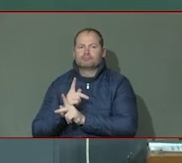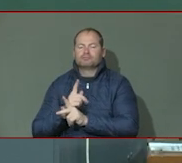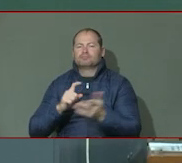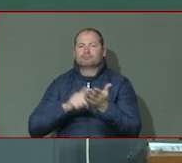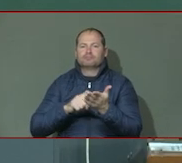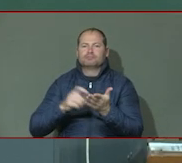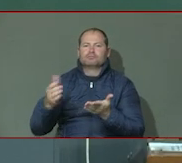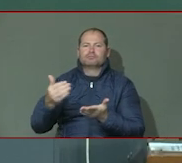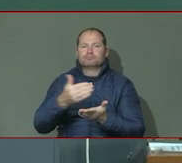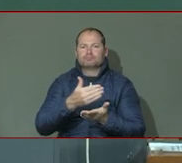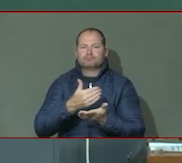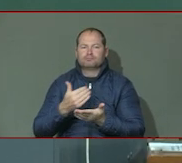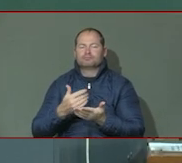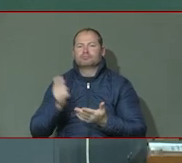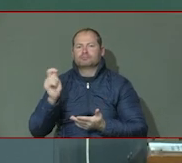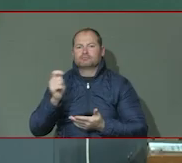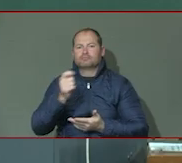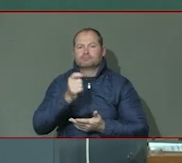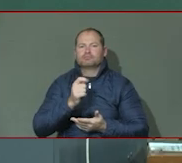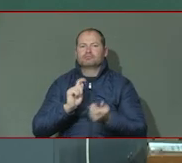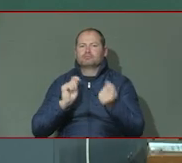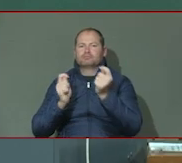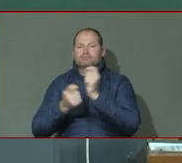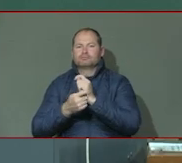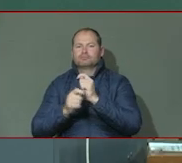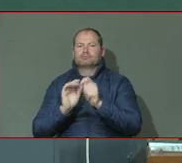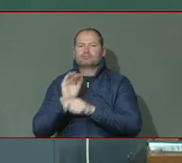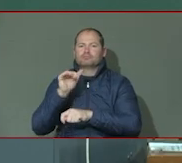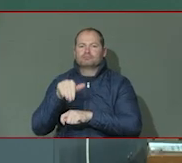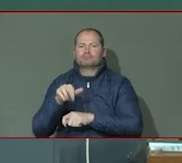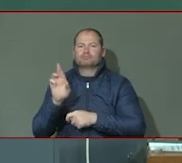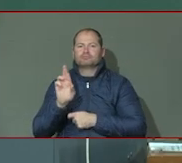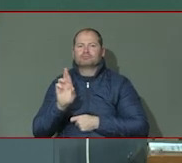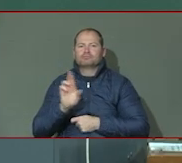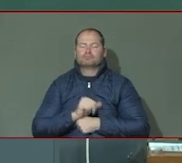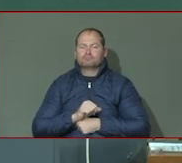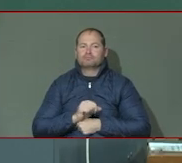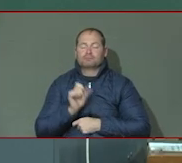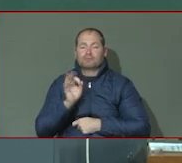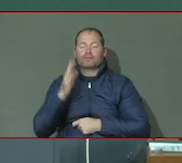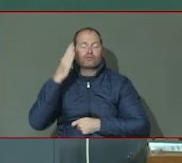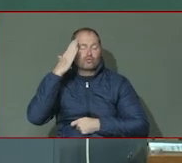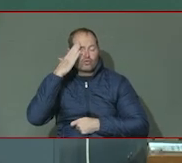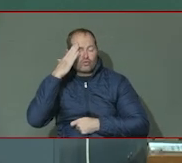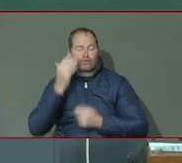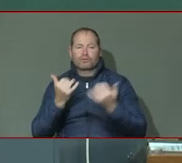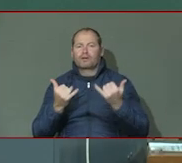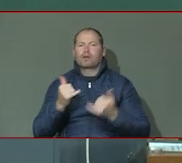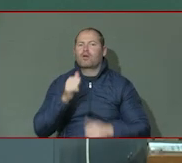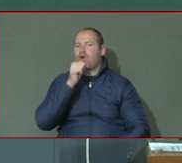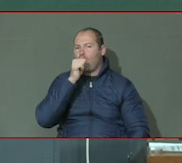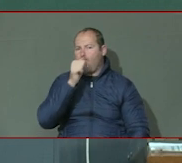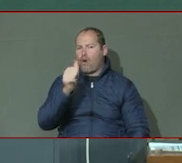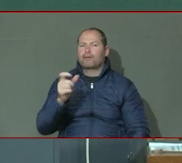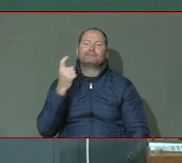creditors payment, and turnover rate. All right. So we can see from those, if you know that, then to answer this question is